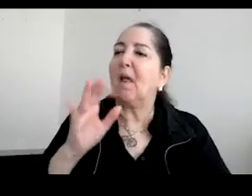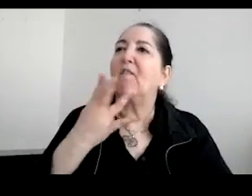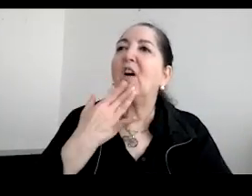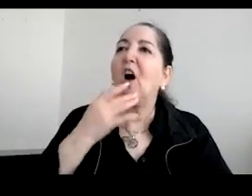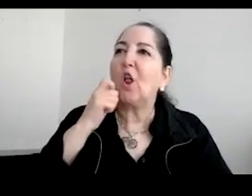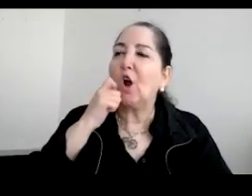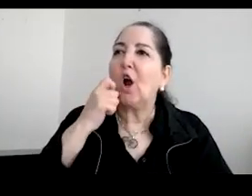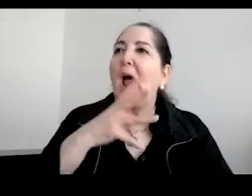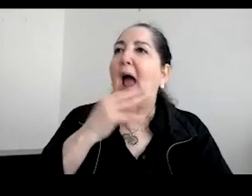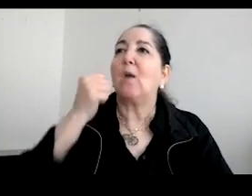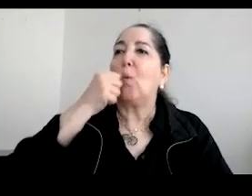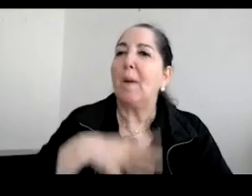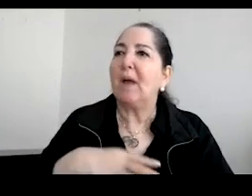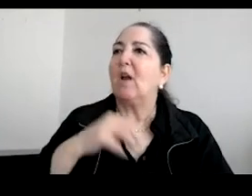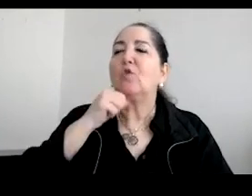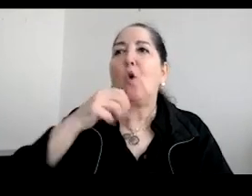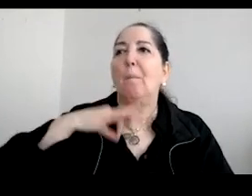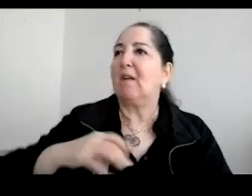from UI? Can you share more about this?